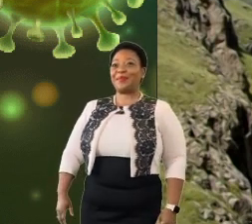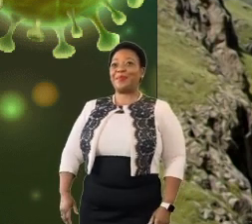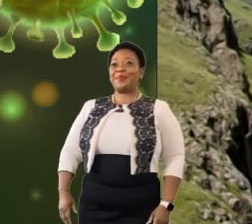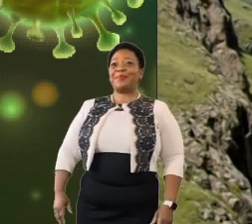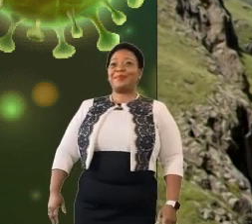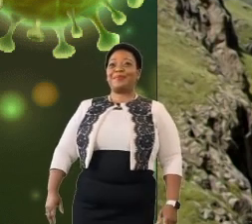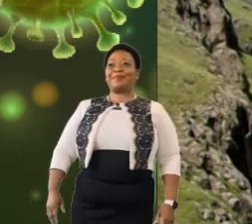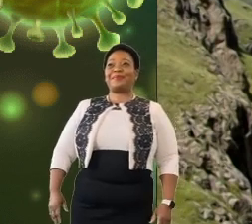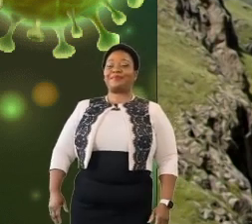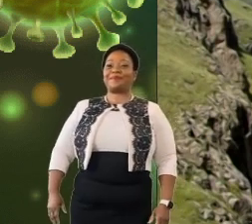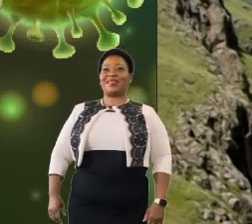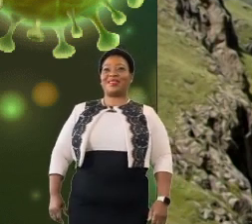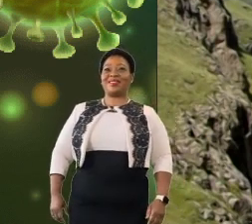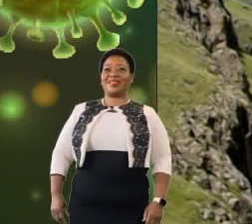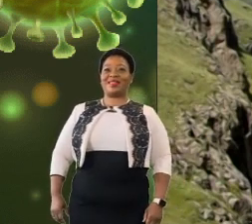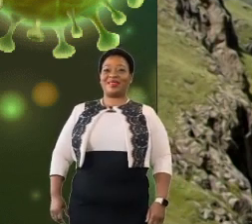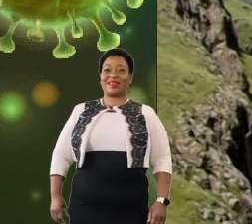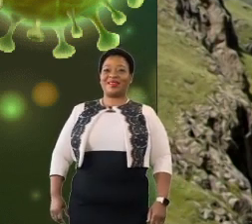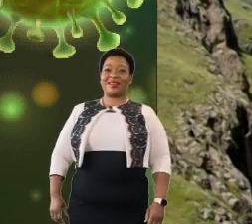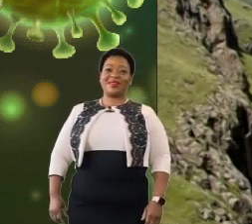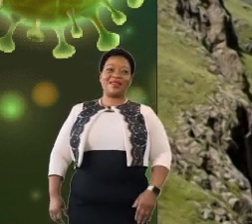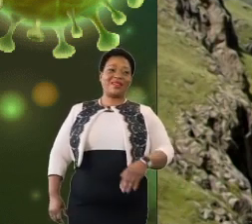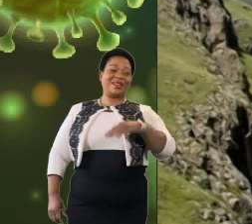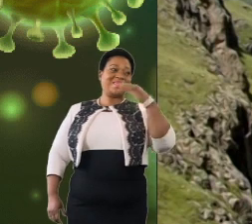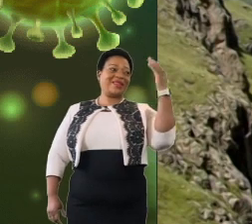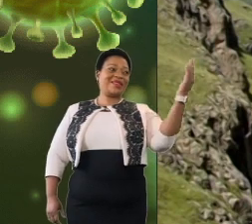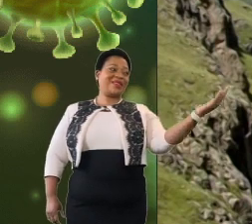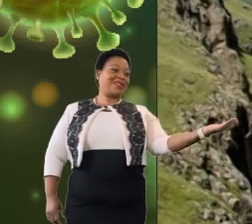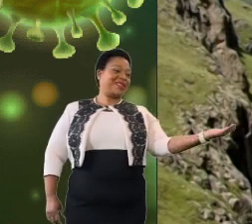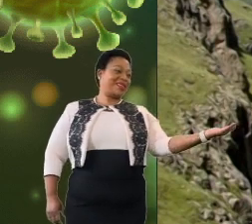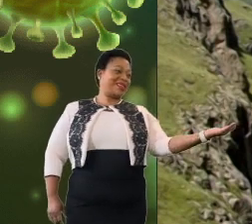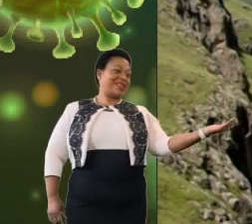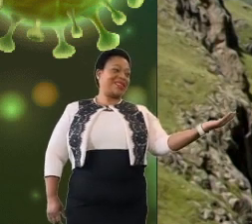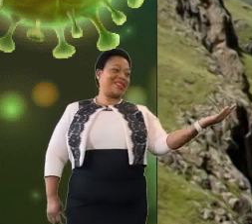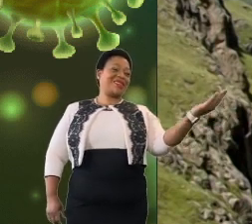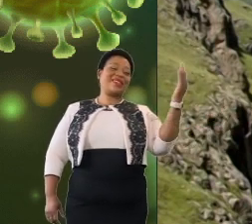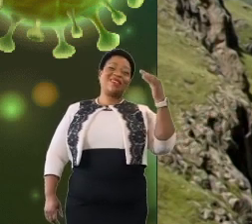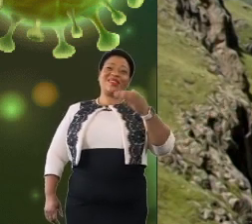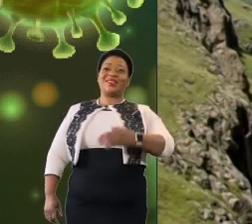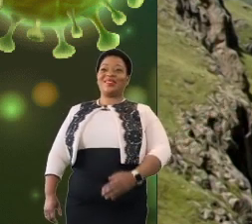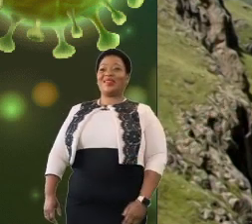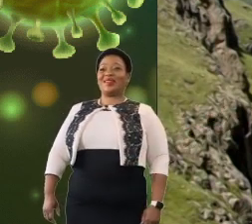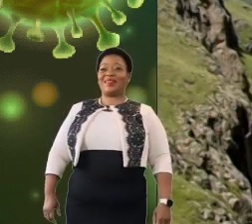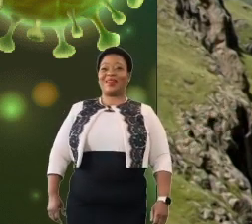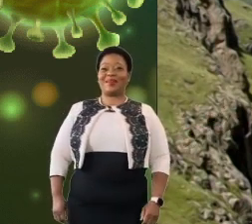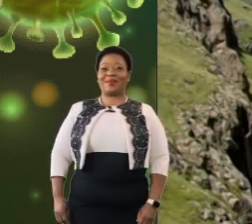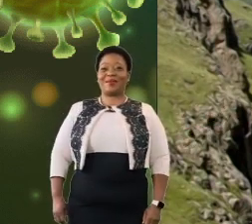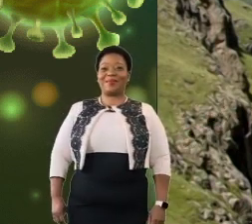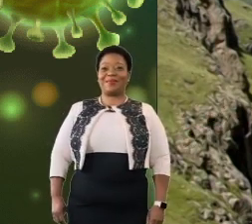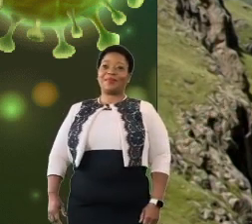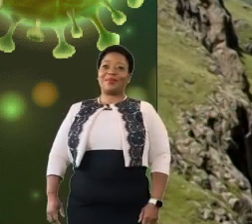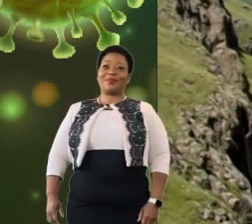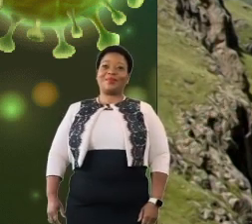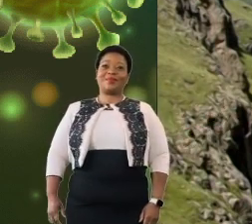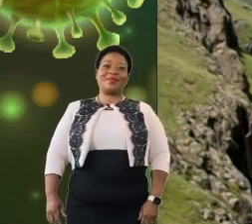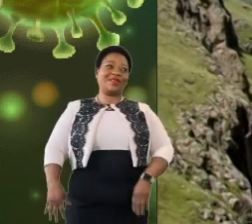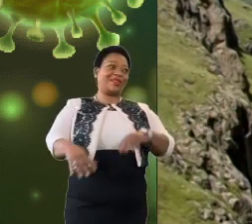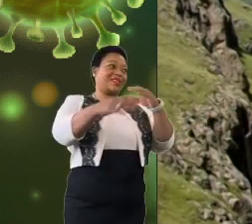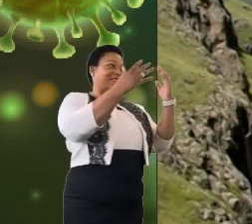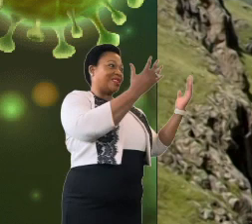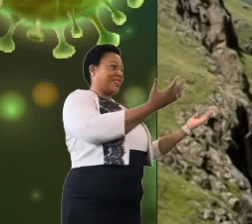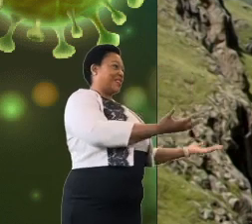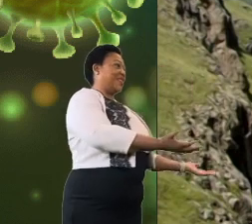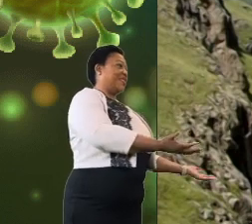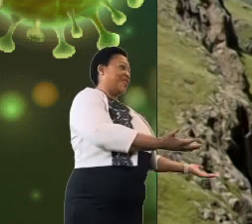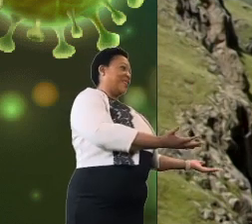write exactly directly what it is that they want from us and how we can add value to their processes and